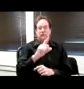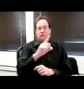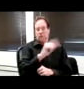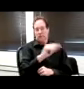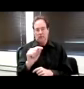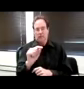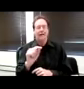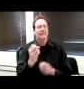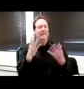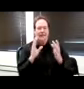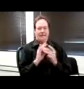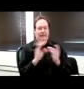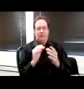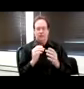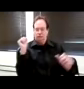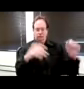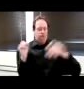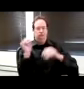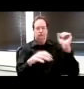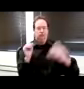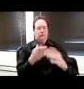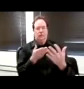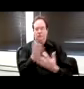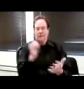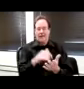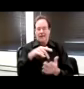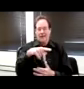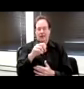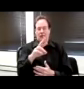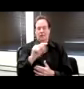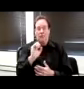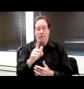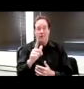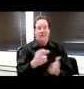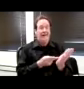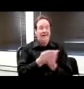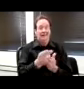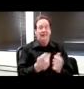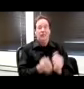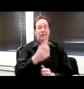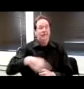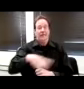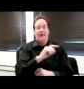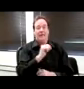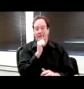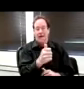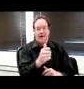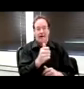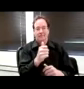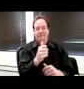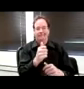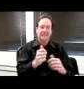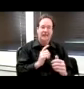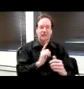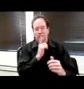messages sent in through that portal. But to be really honest, most of them have not been legitimate requests.